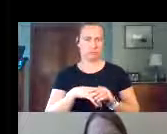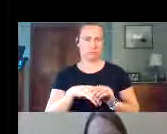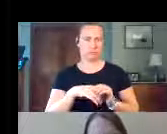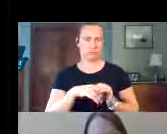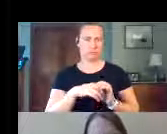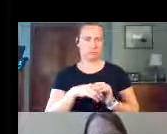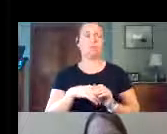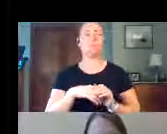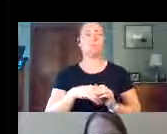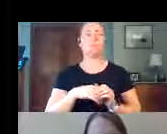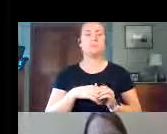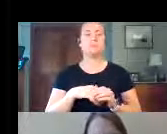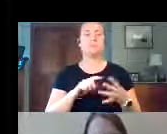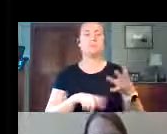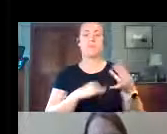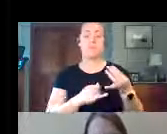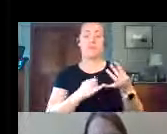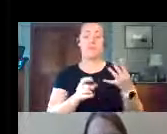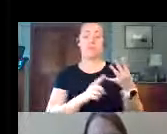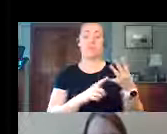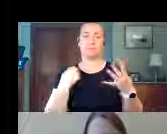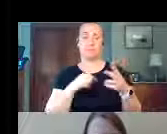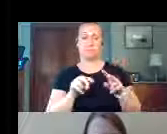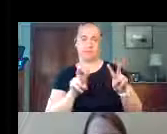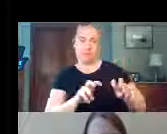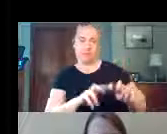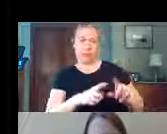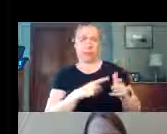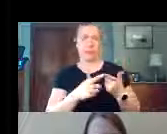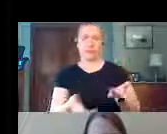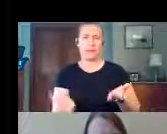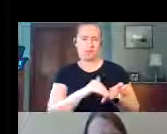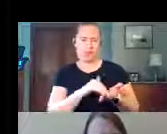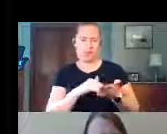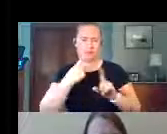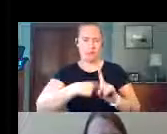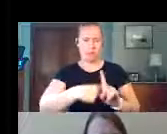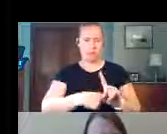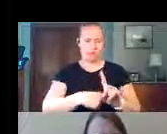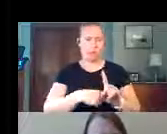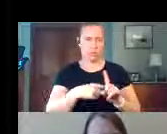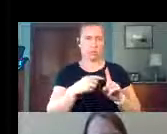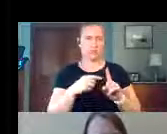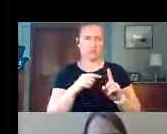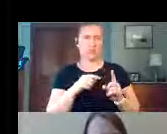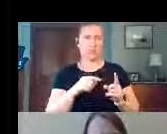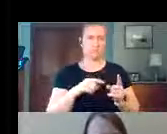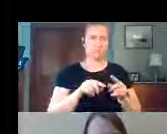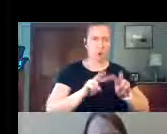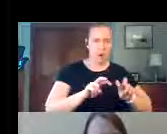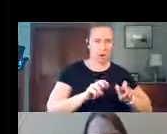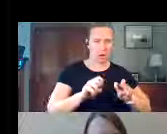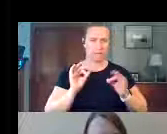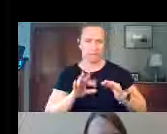day. Finally, we evaluated and iterated on a monthly basis to provide audit and feedback to staff